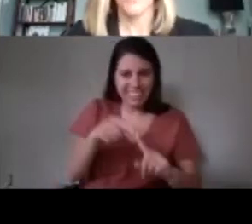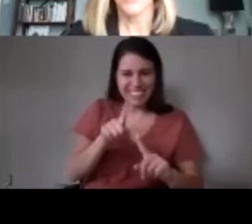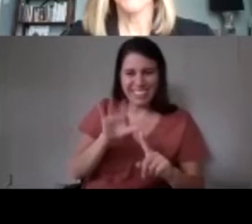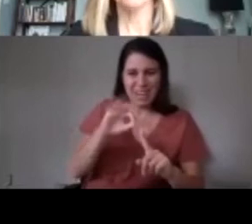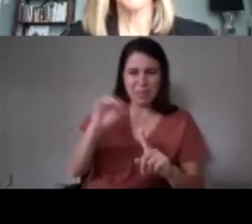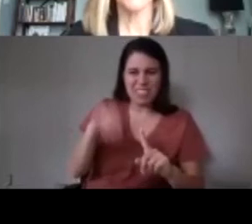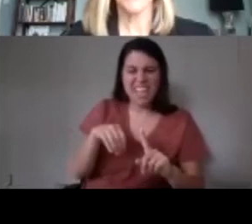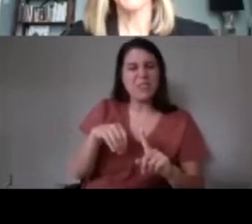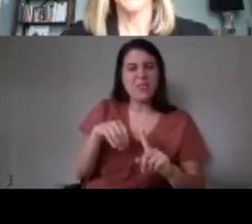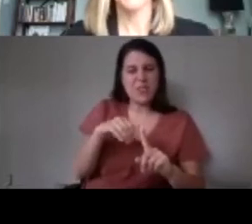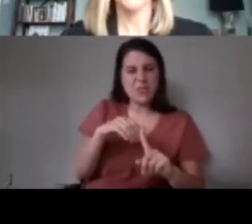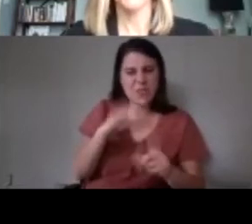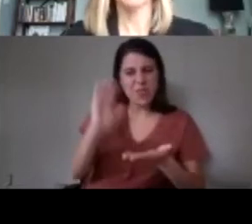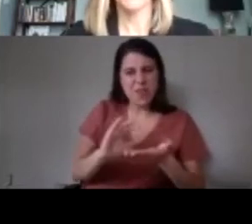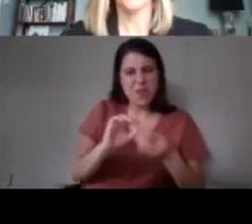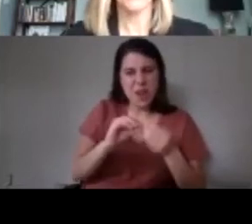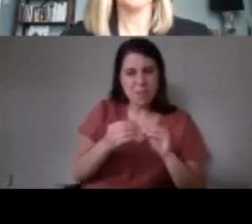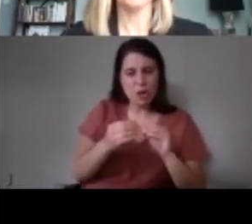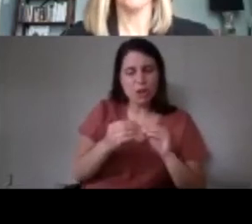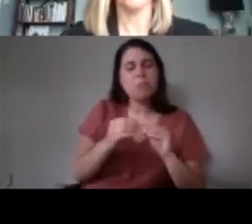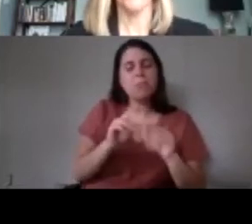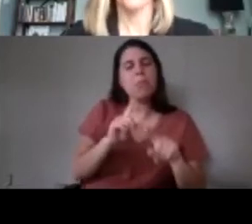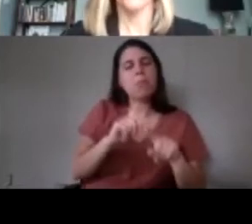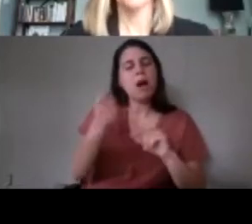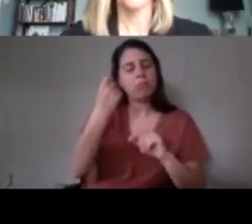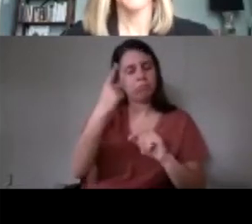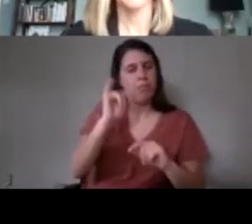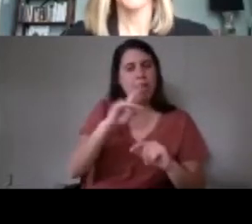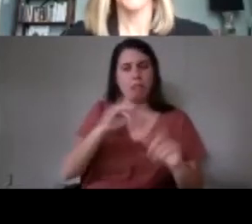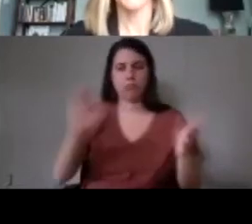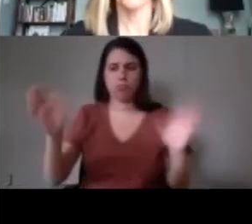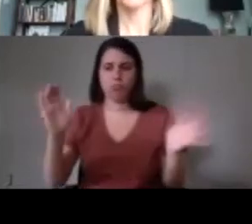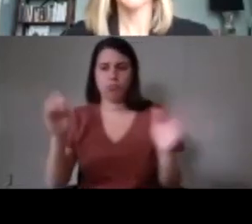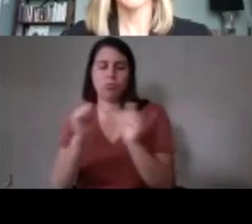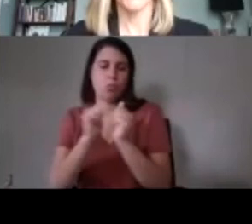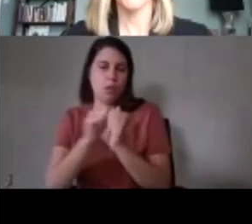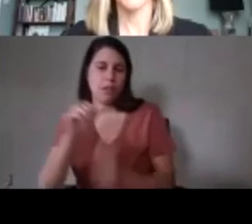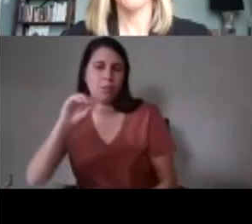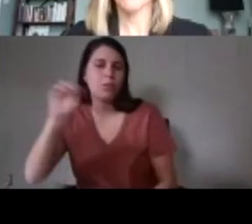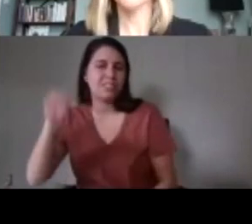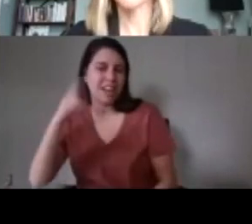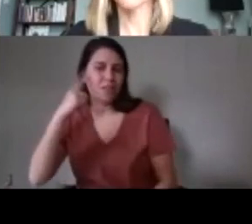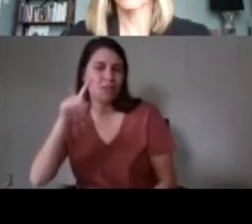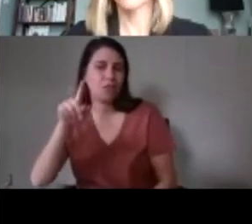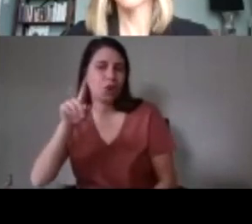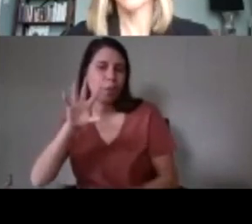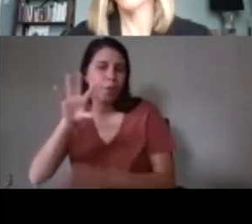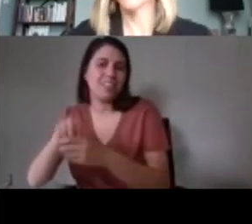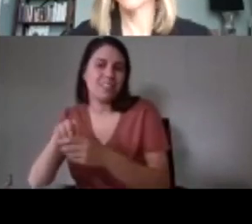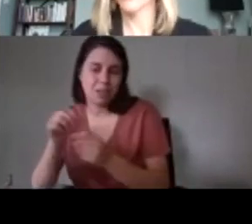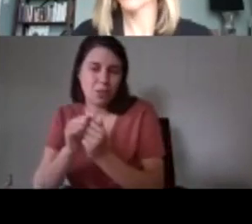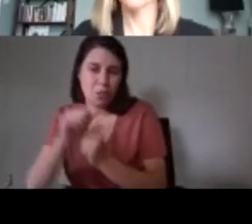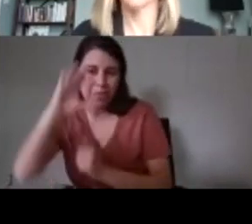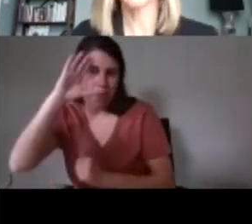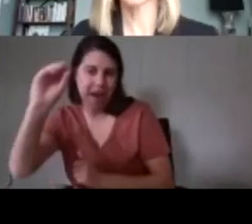low. That percentage is about comparable with percentages for participation in male surveys. And this